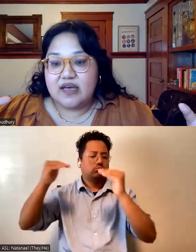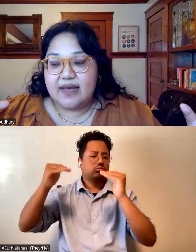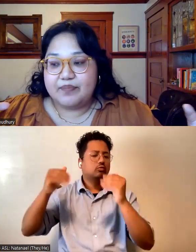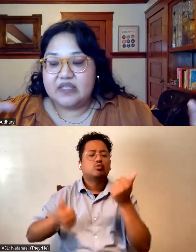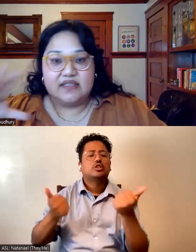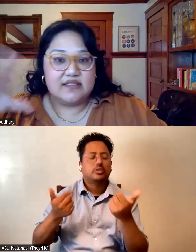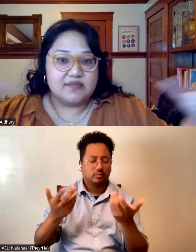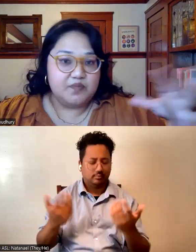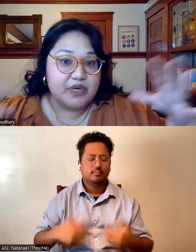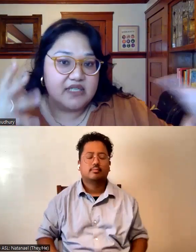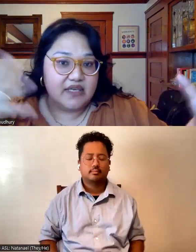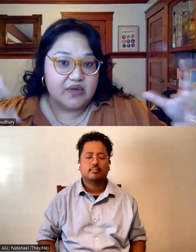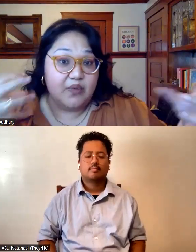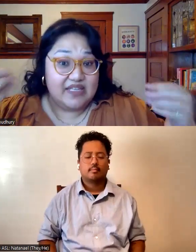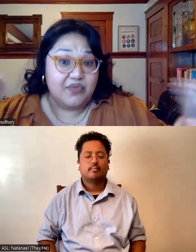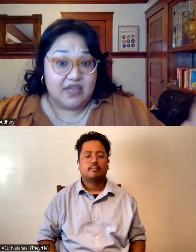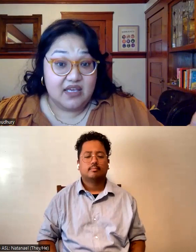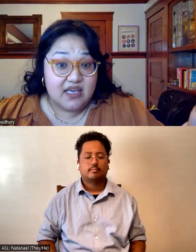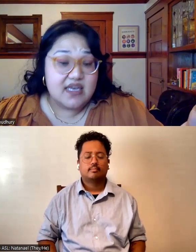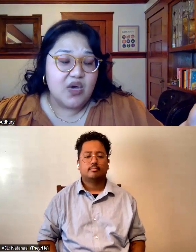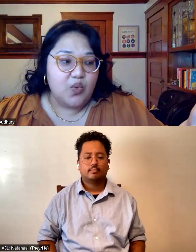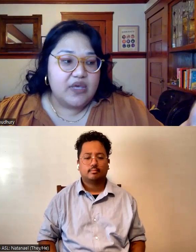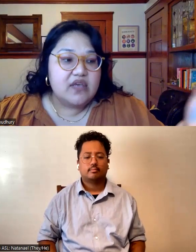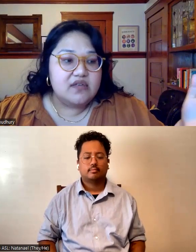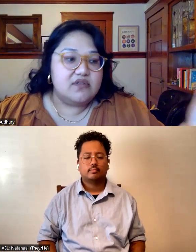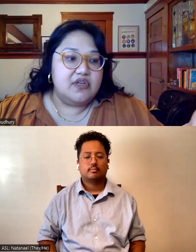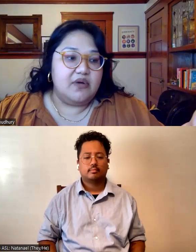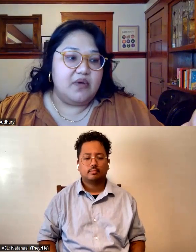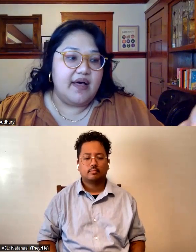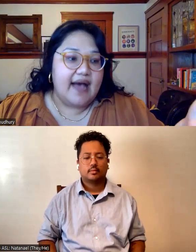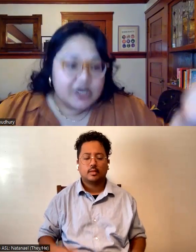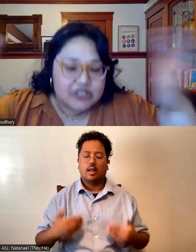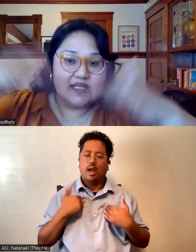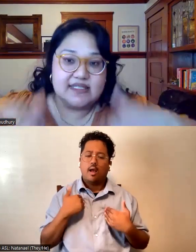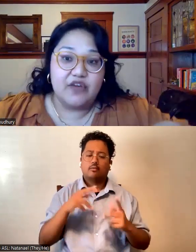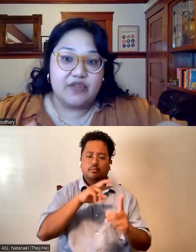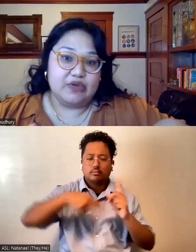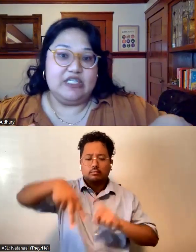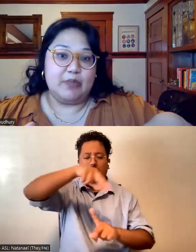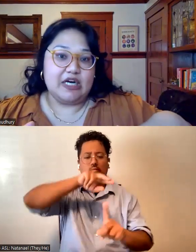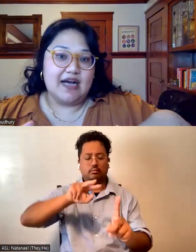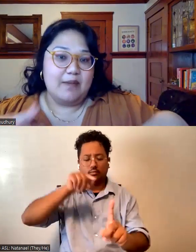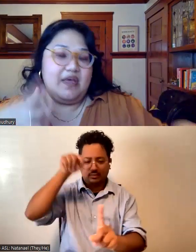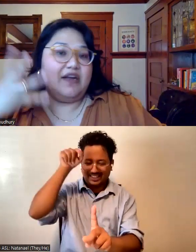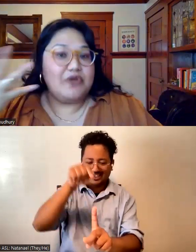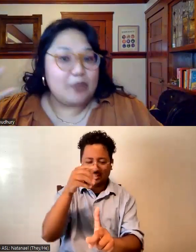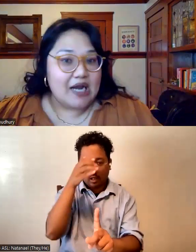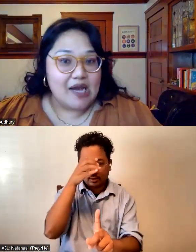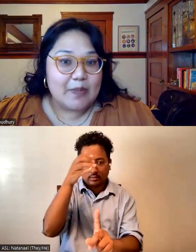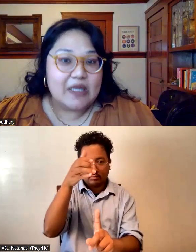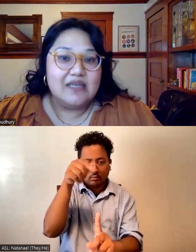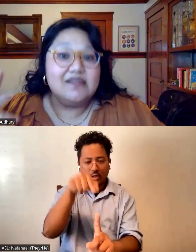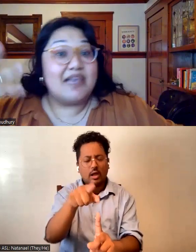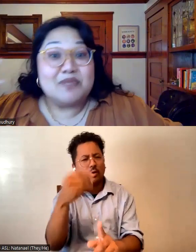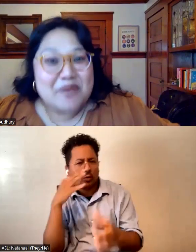this, these particular ways of thinking, we can, actually delve a little deeper. And I know you brought